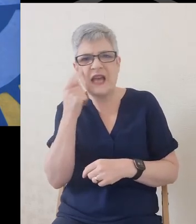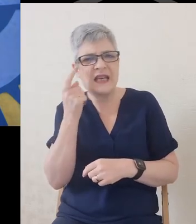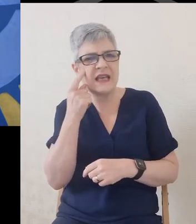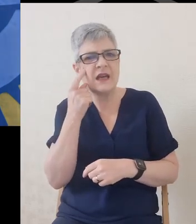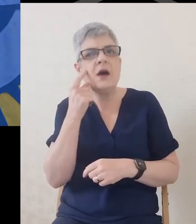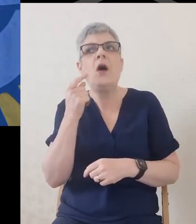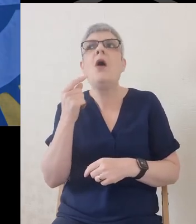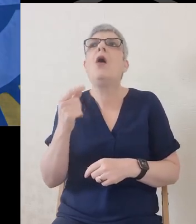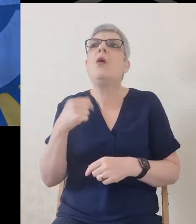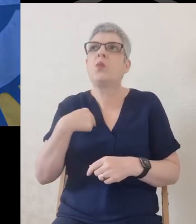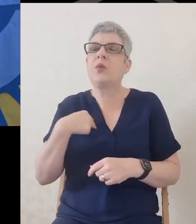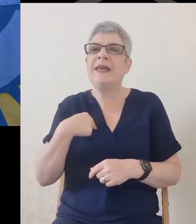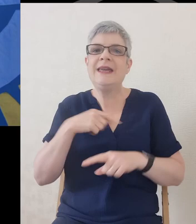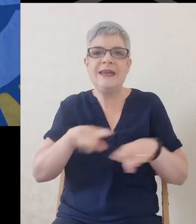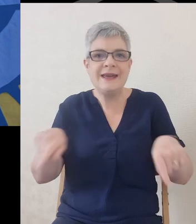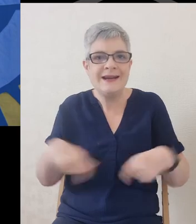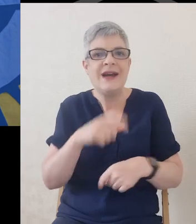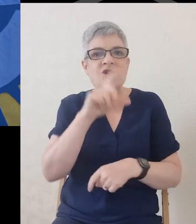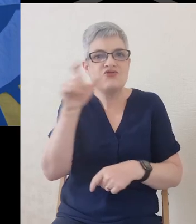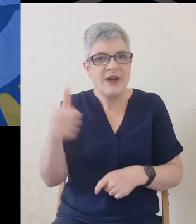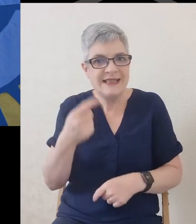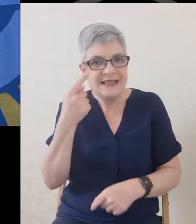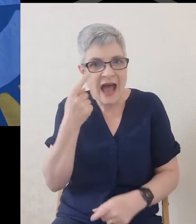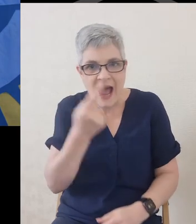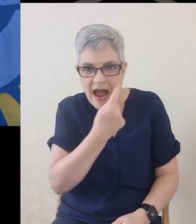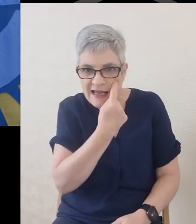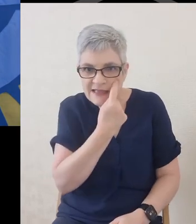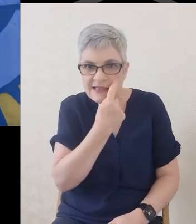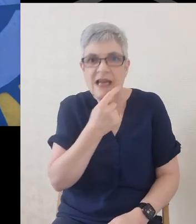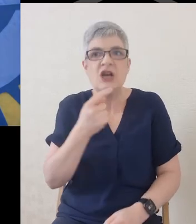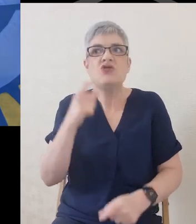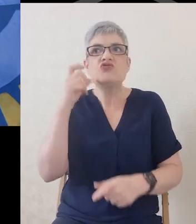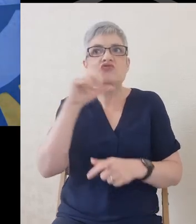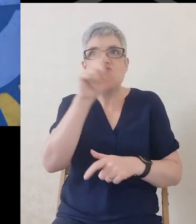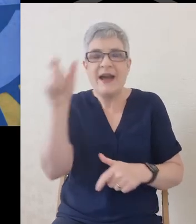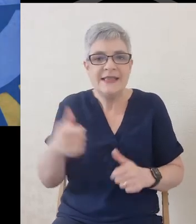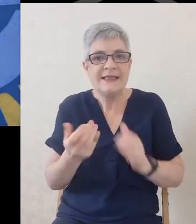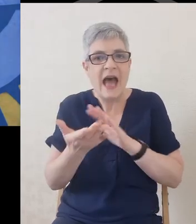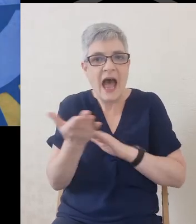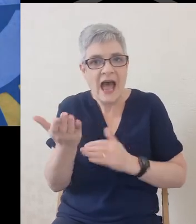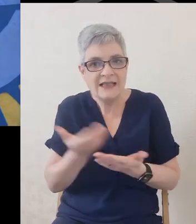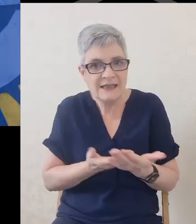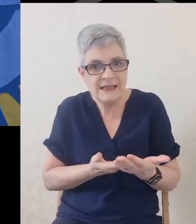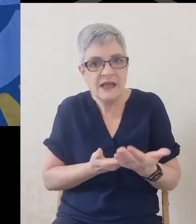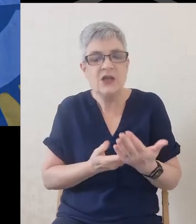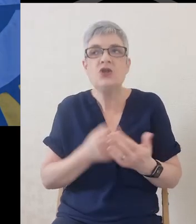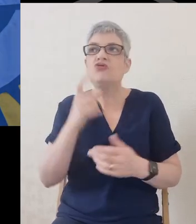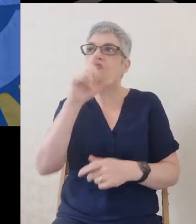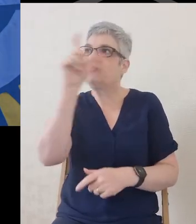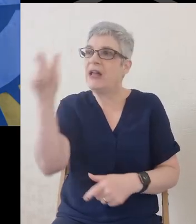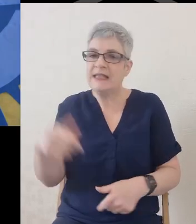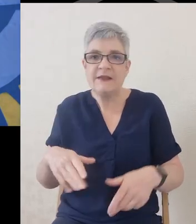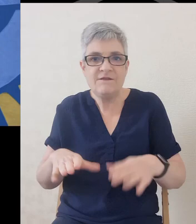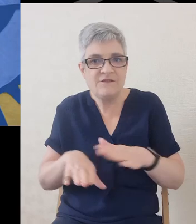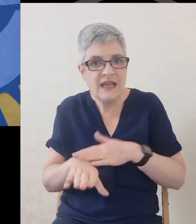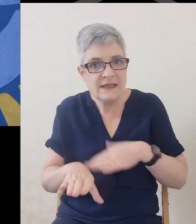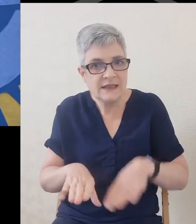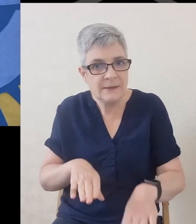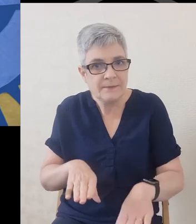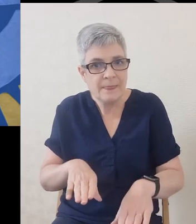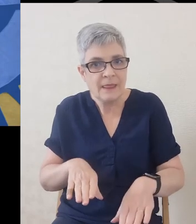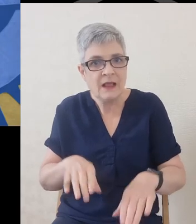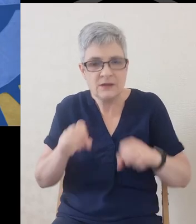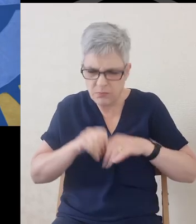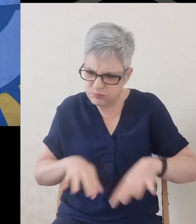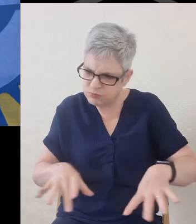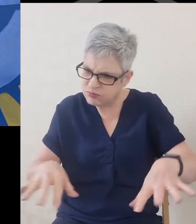on the miseries of people, that they were Christ's hands to leap out in mercy to help, that they were Christ's feet to take the message into all the ends